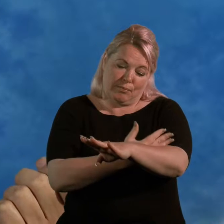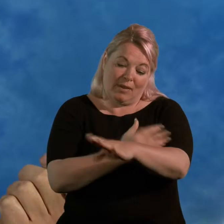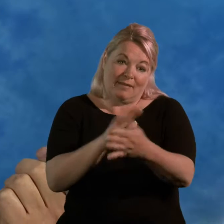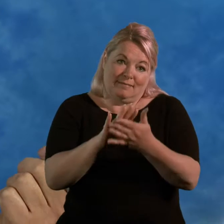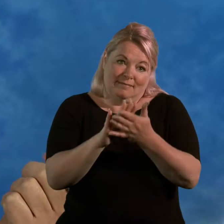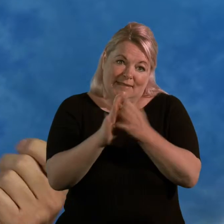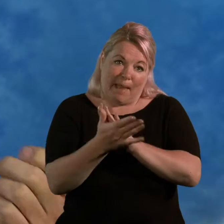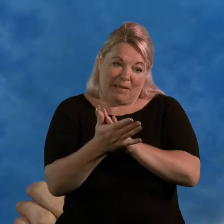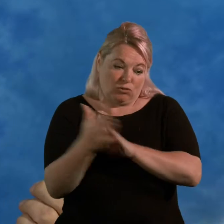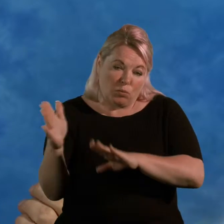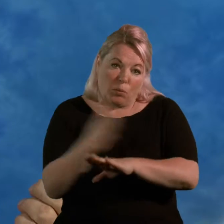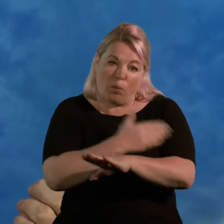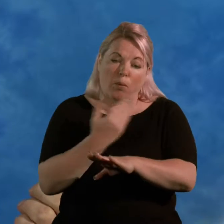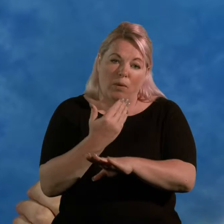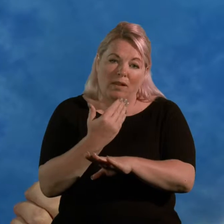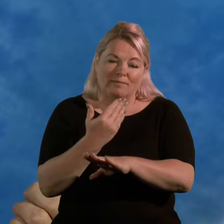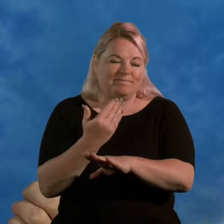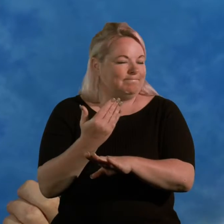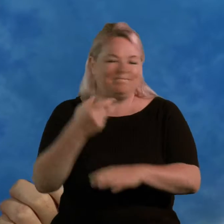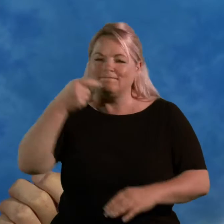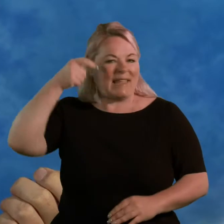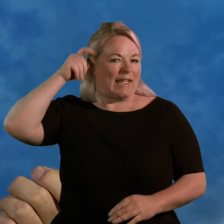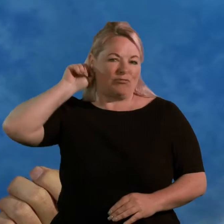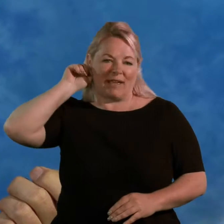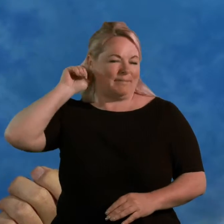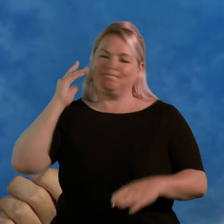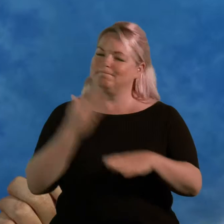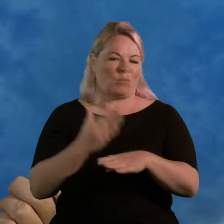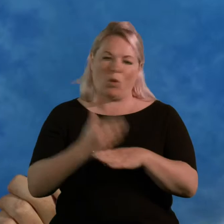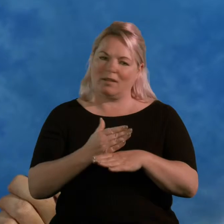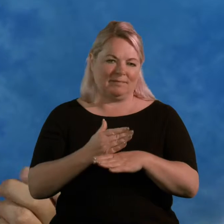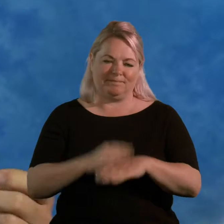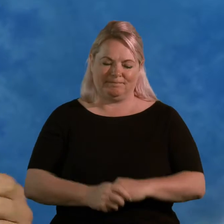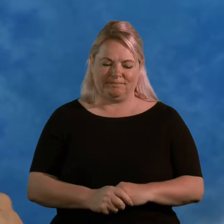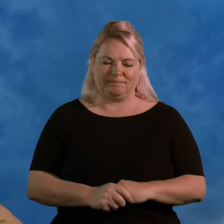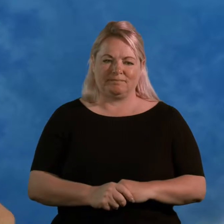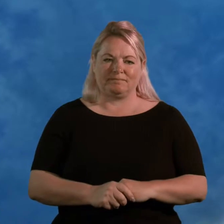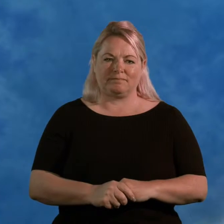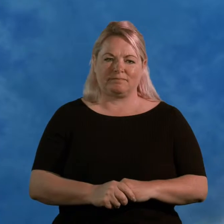that when they all fail, hearing aids no longer work.